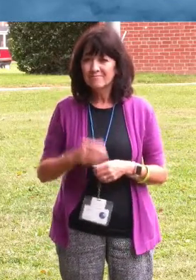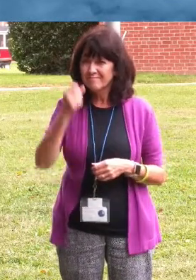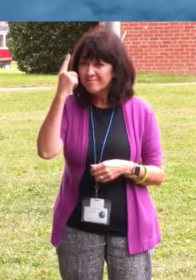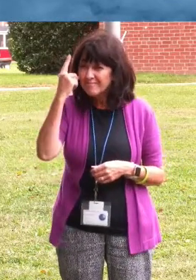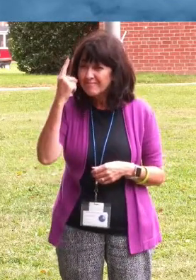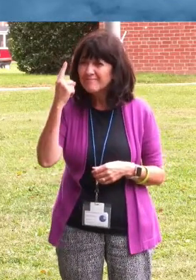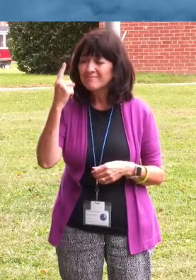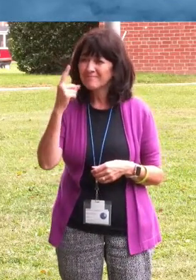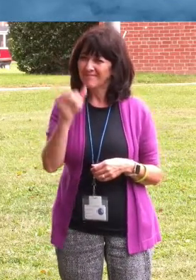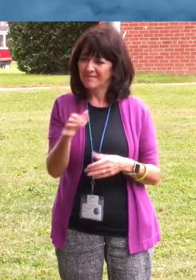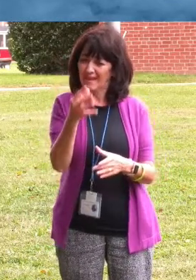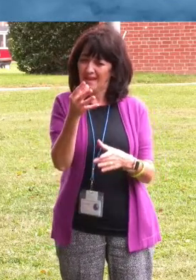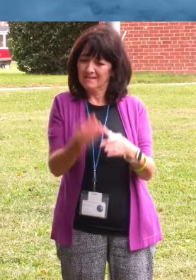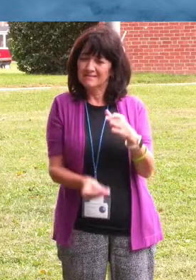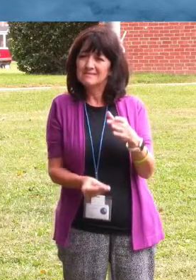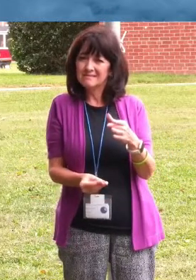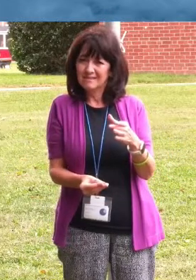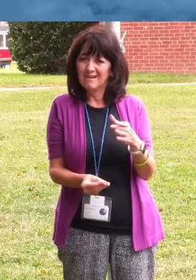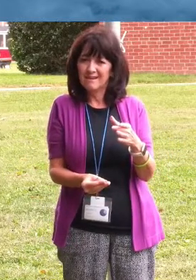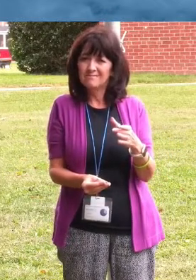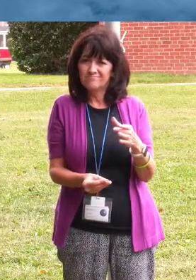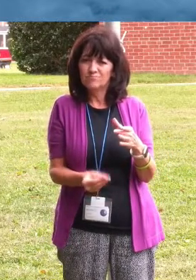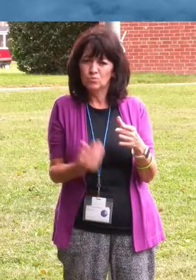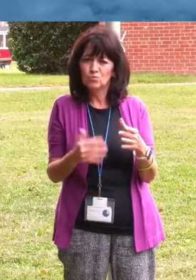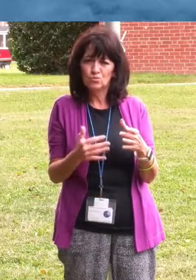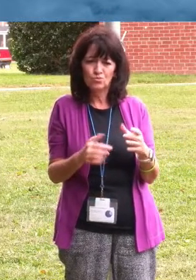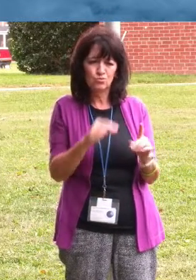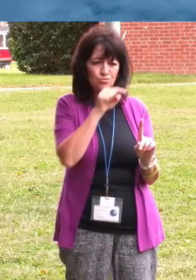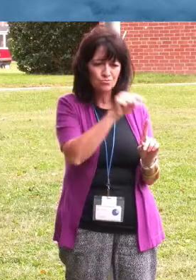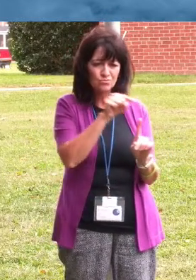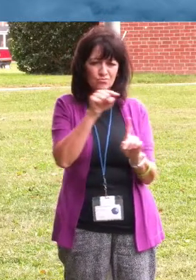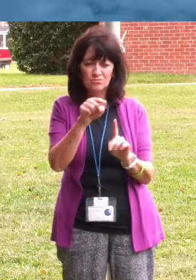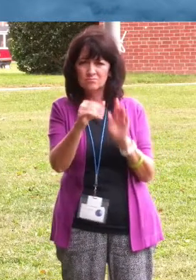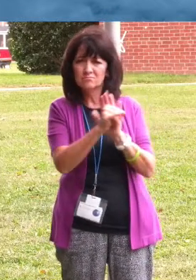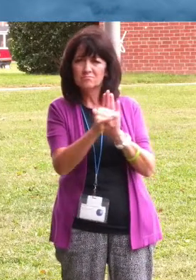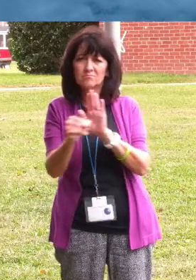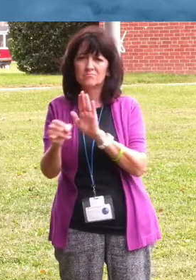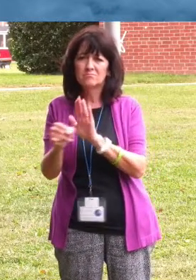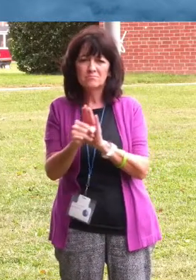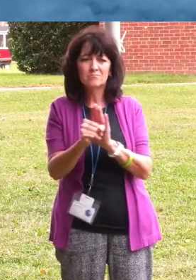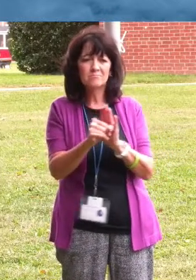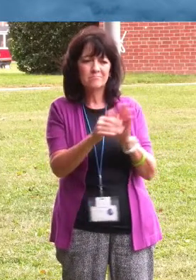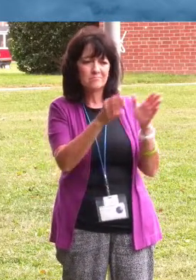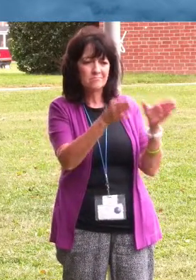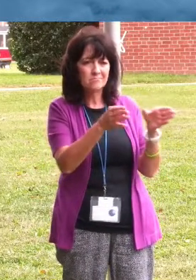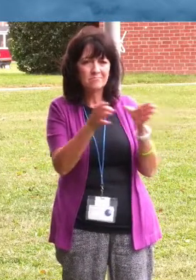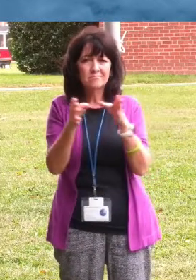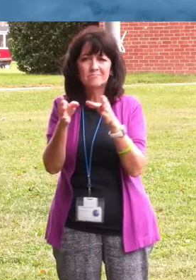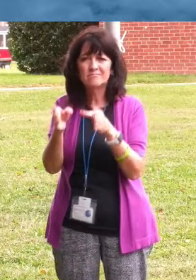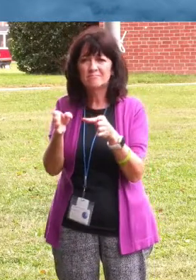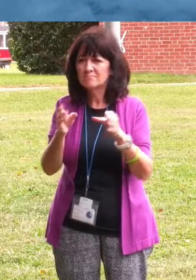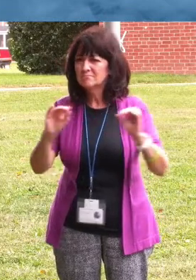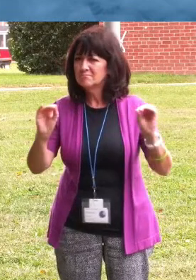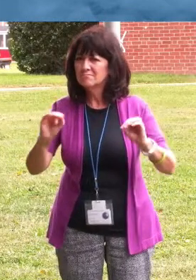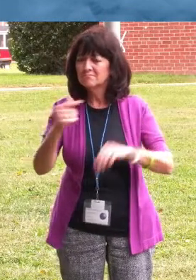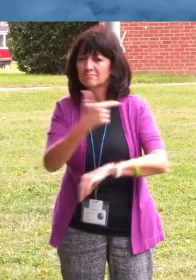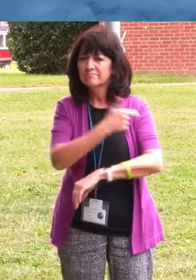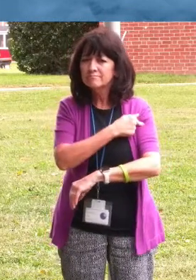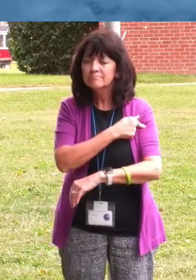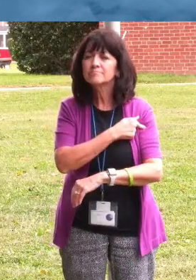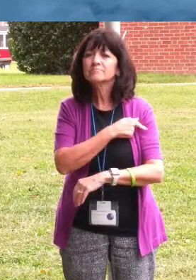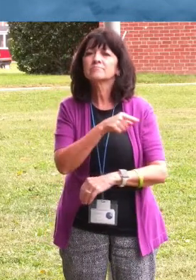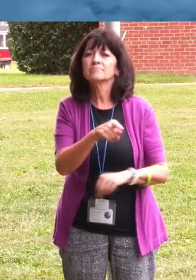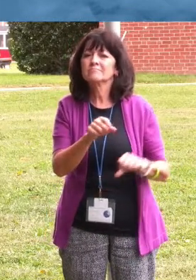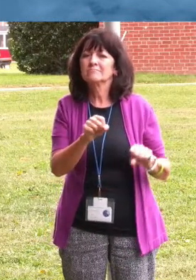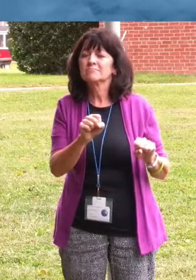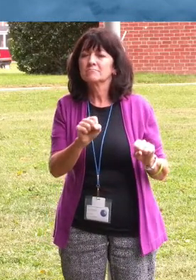gaps, particularly large gaps in part of the population, we know that creates vulnerability for COVID spread, and we've